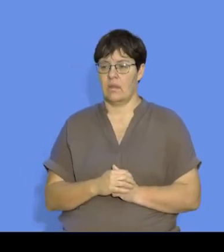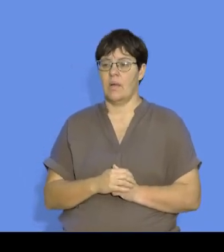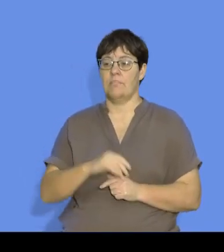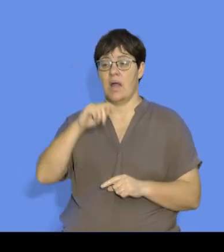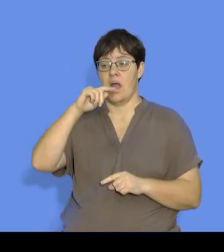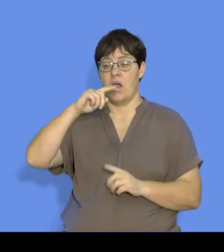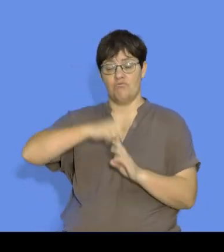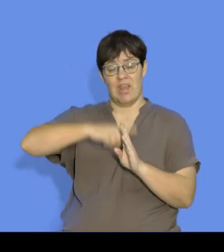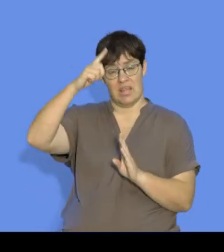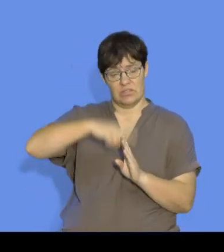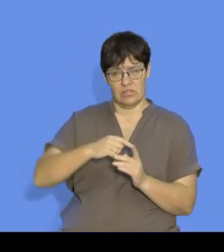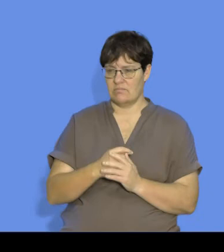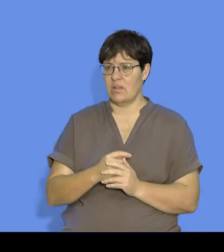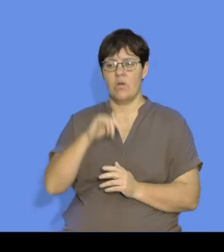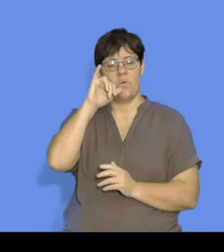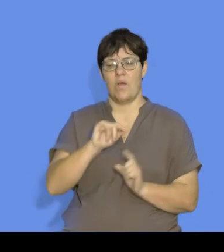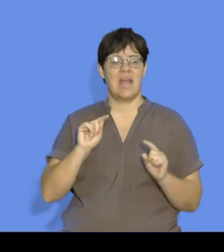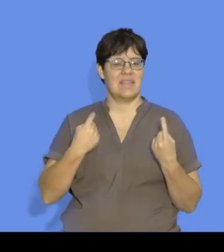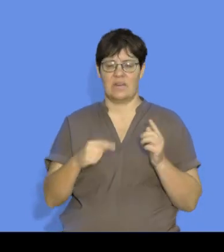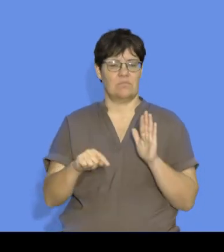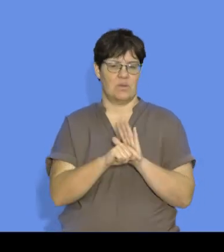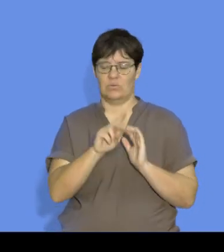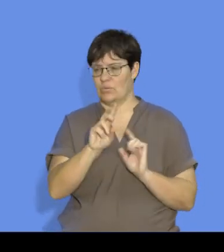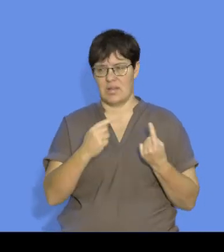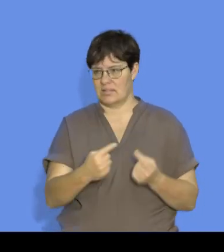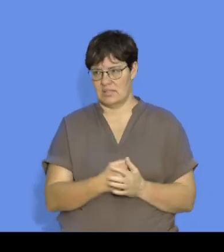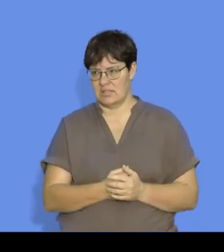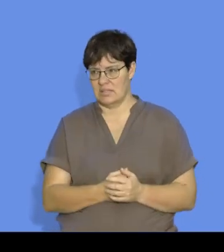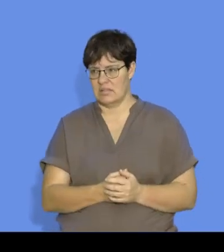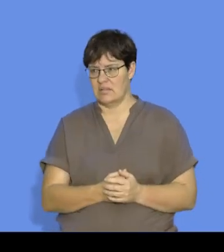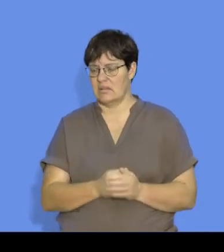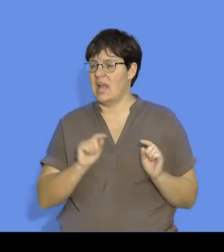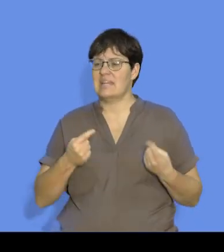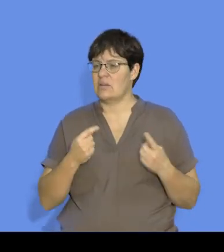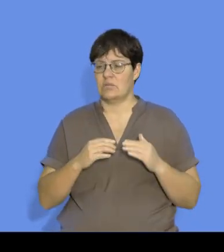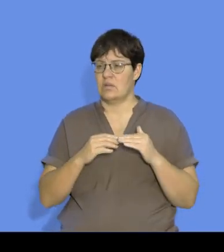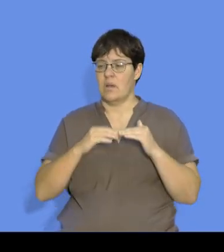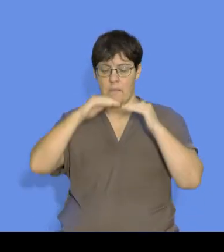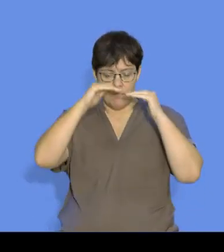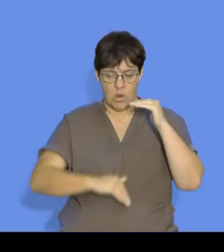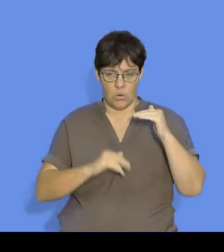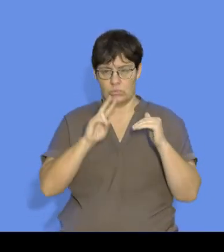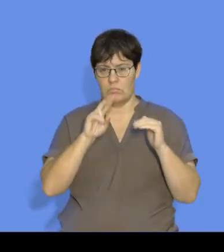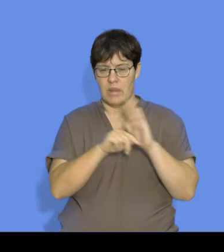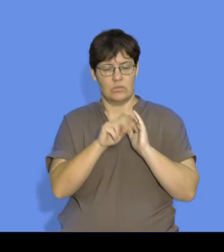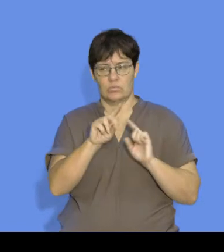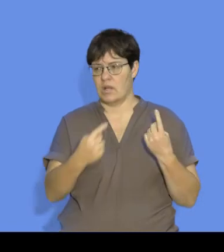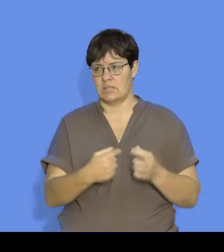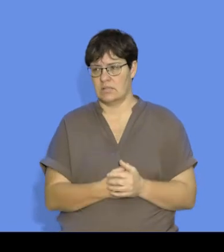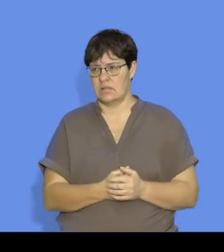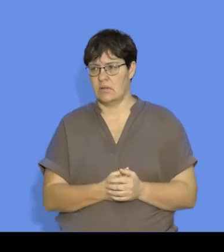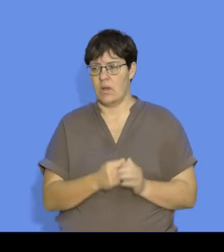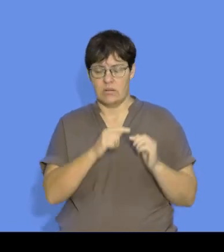the range, this y cannot be -2, and it can also not be below -2, because remember